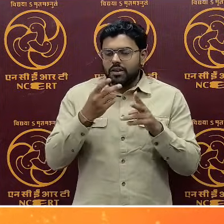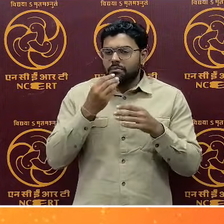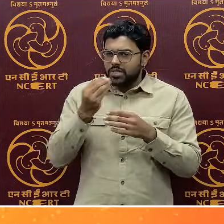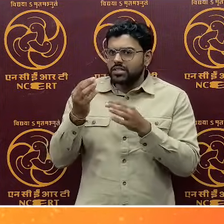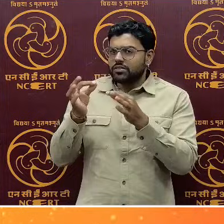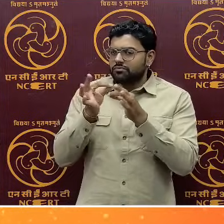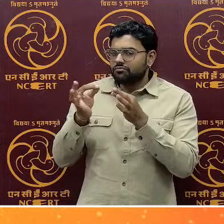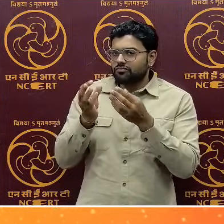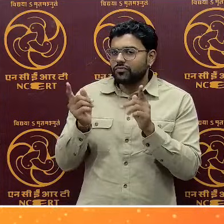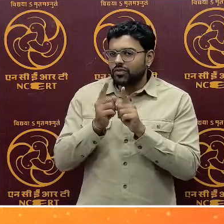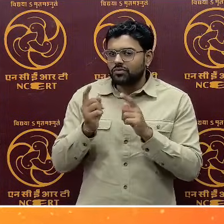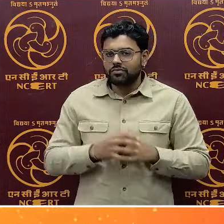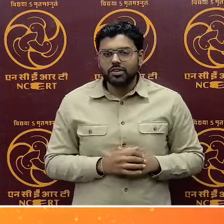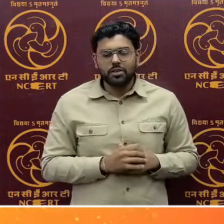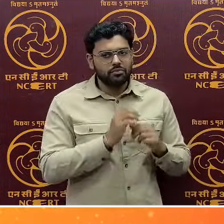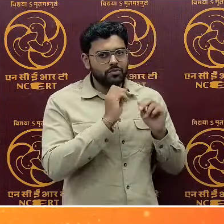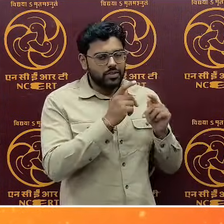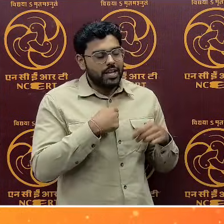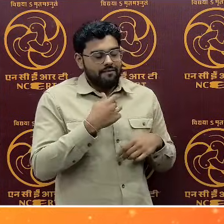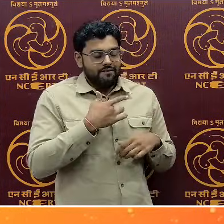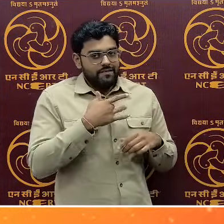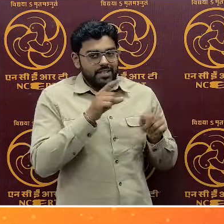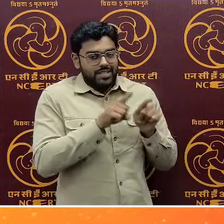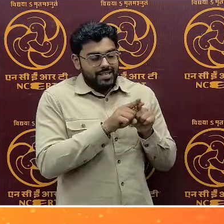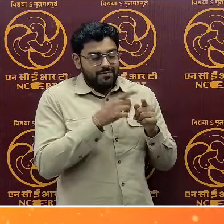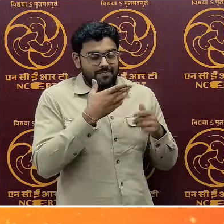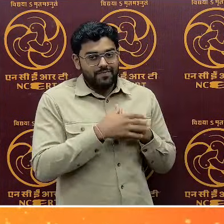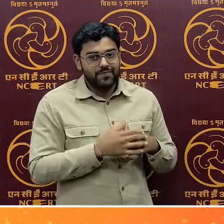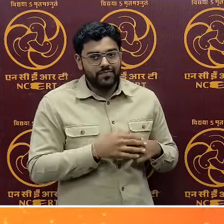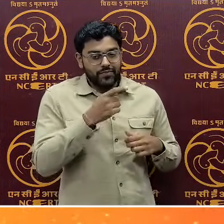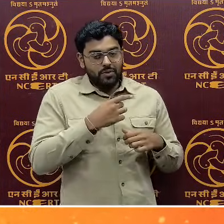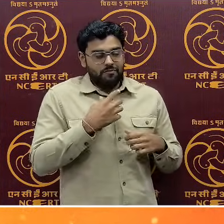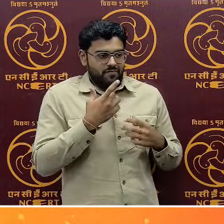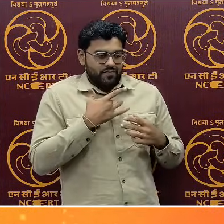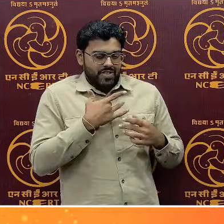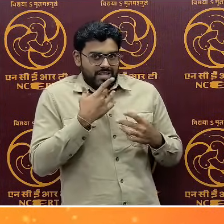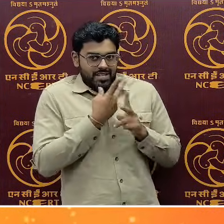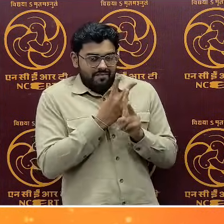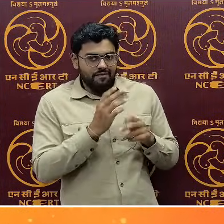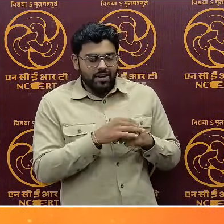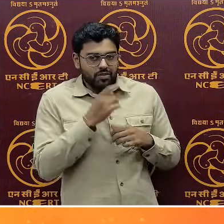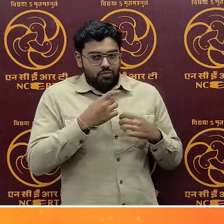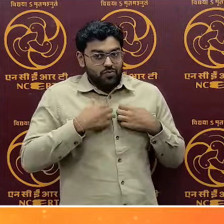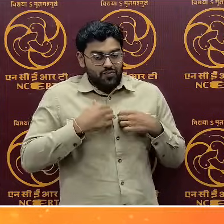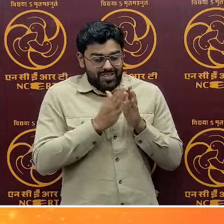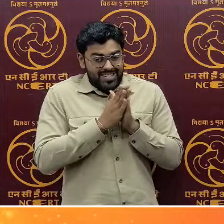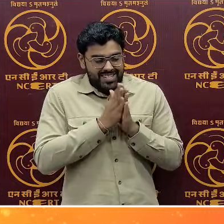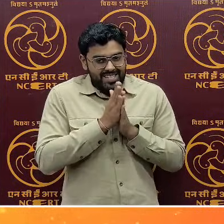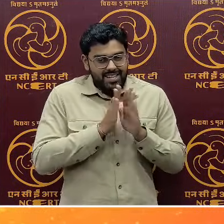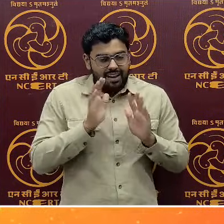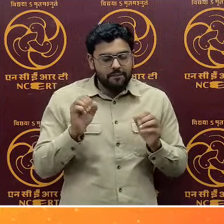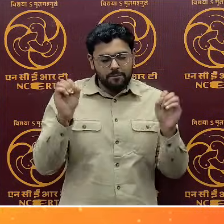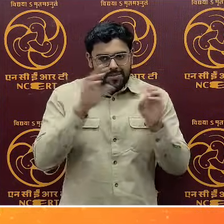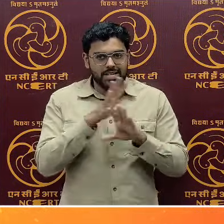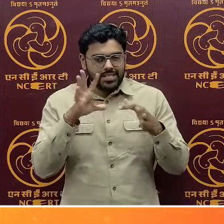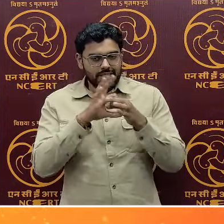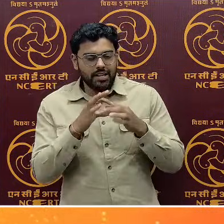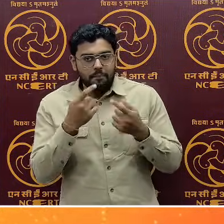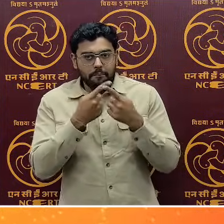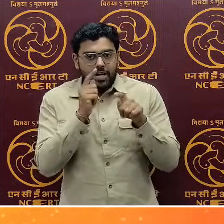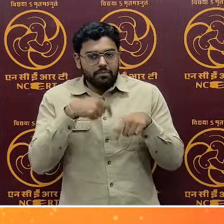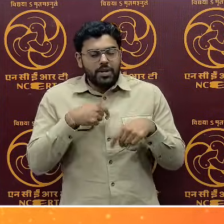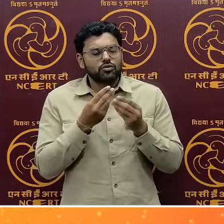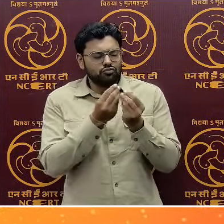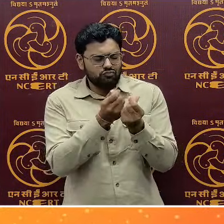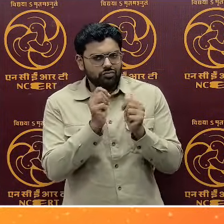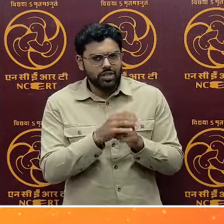us, please. Yes, Harpreet ma'am, I can understand your curiosity, Yeah. and because you are so much interested in mystery and magic, let me just solve